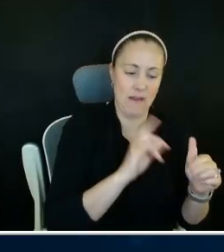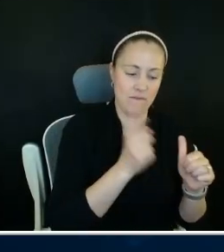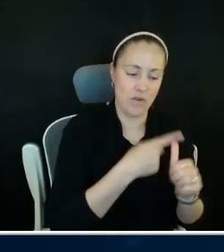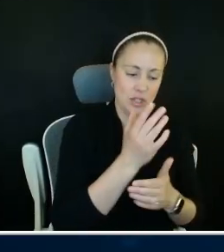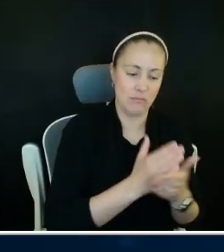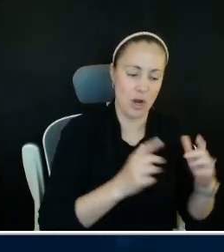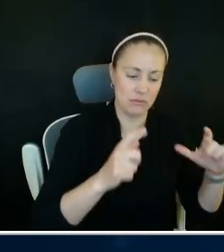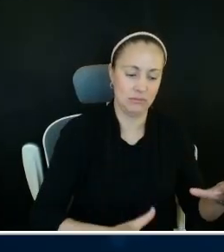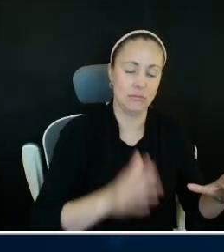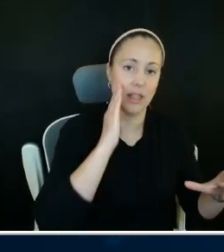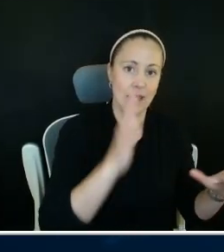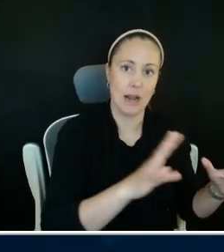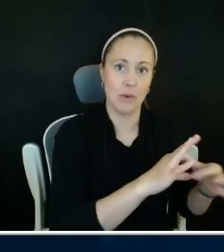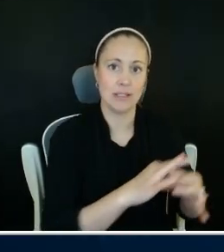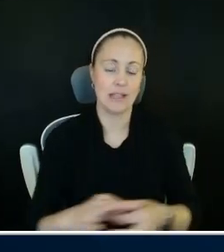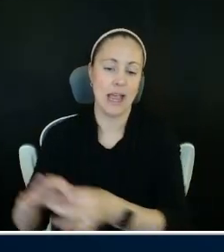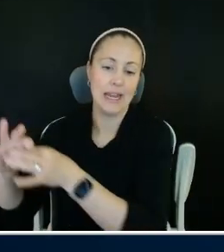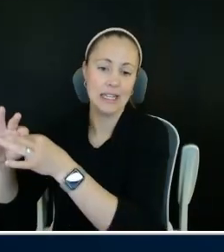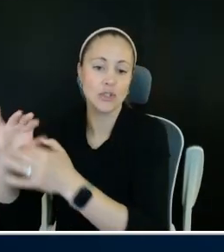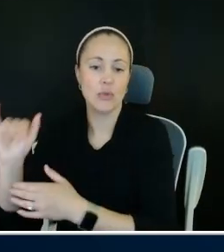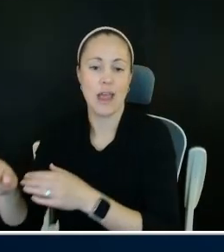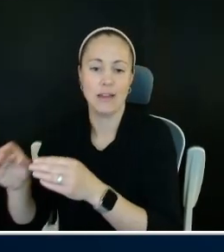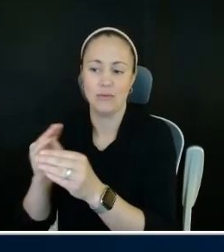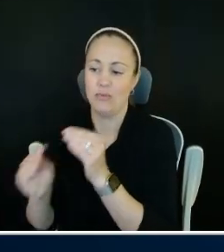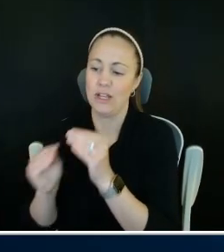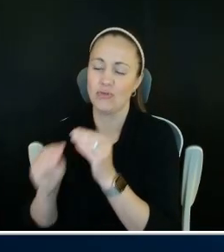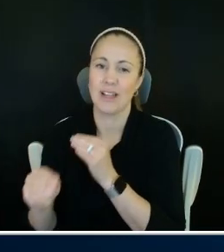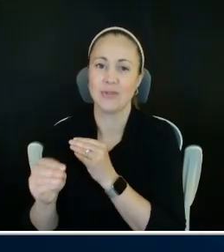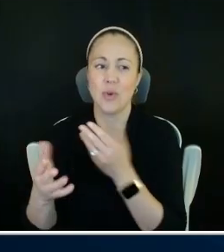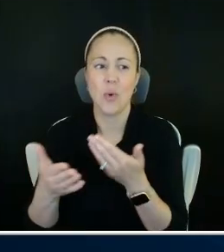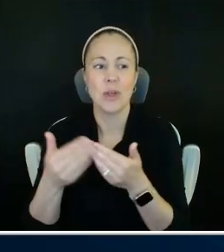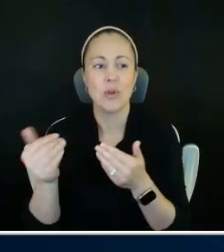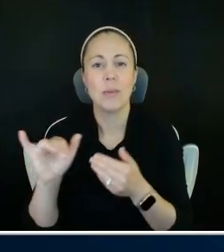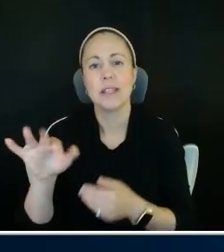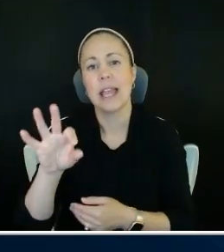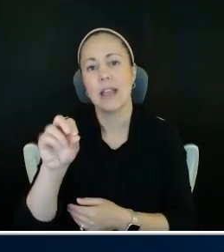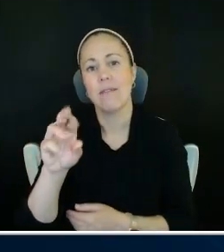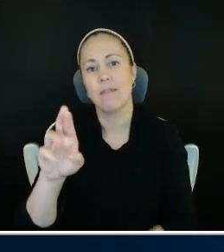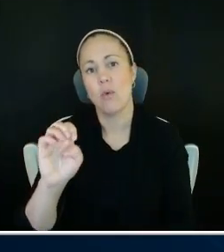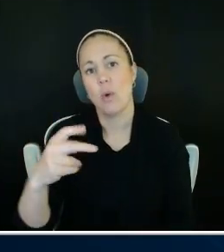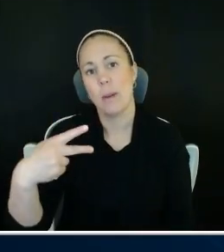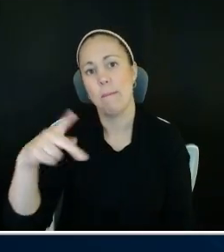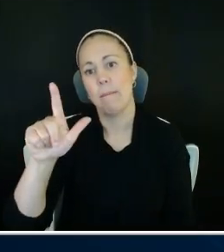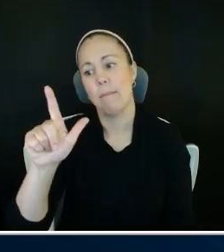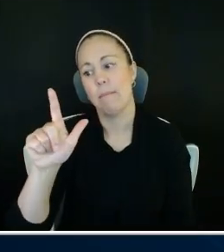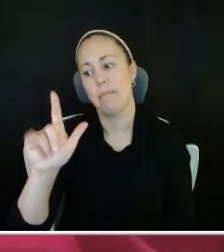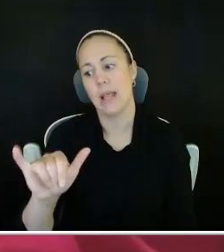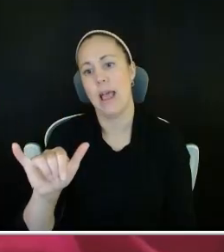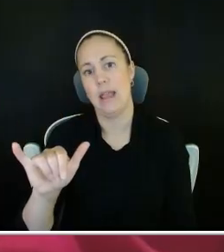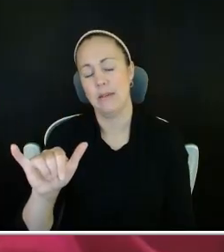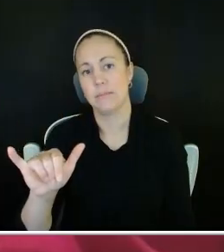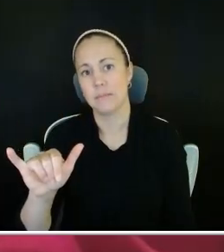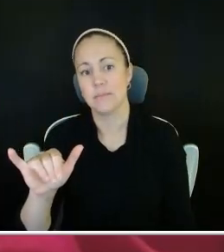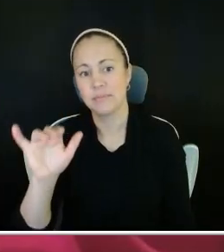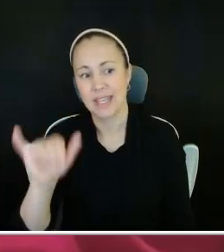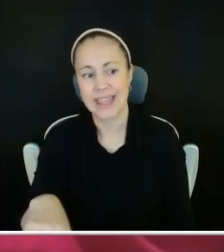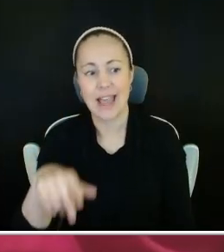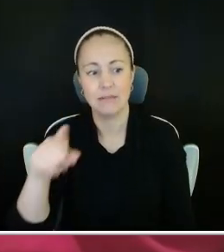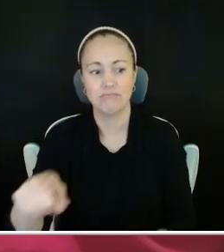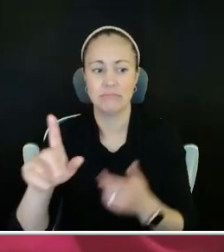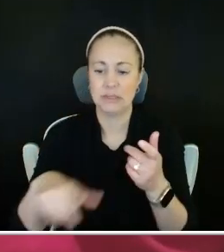the reconstruction. So it's almost a 4-ply technique in terms of reconstructing